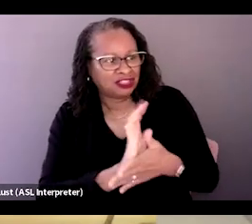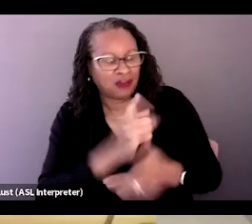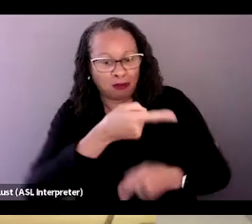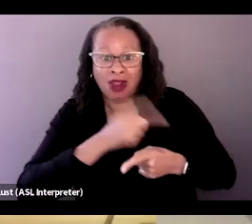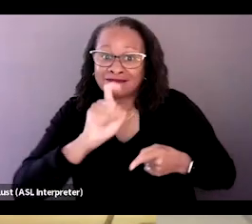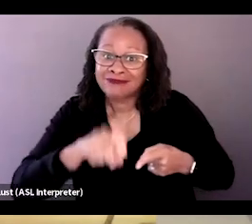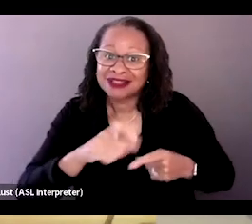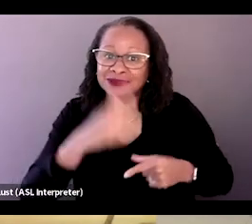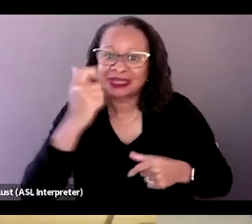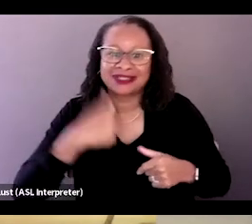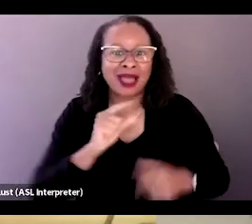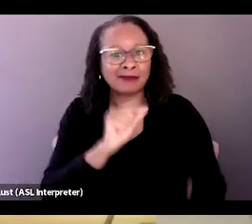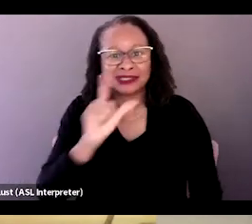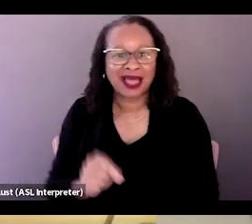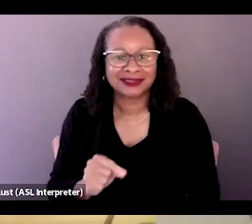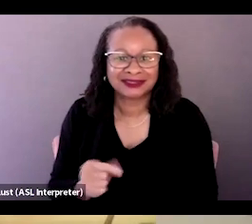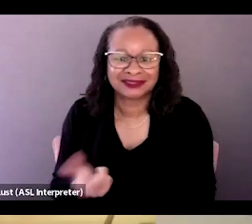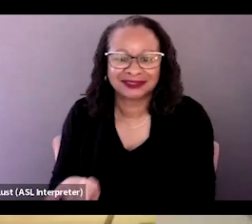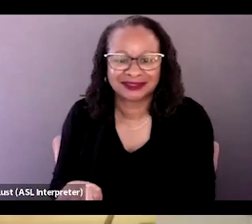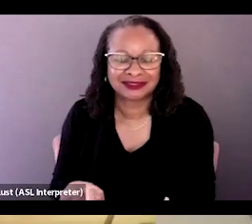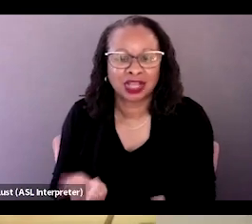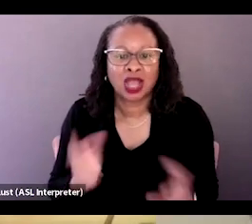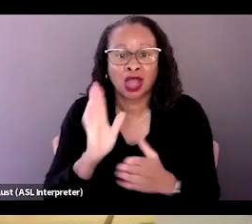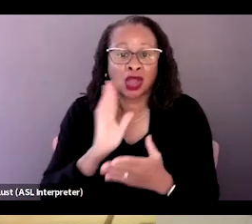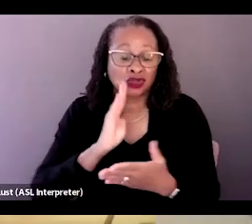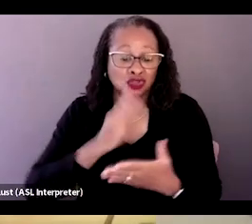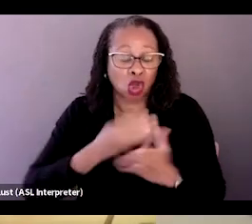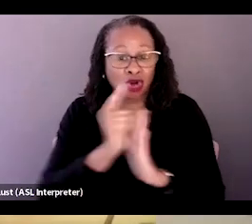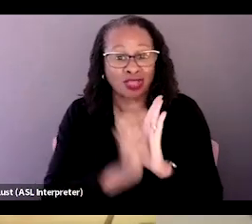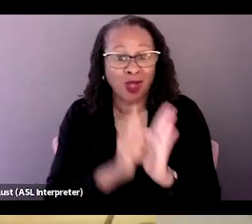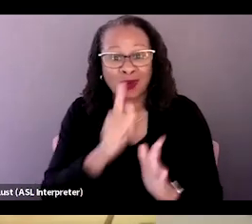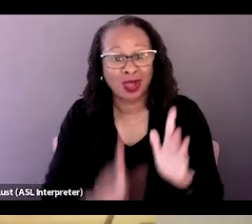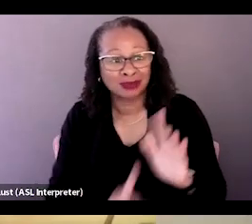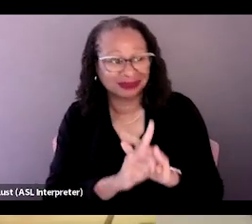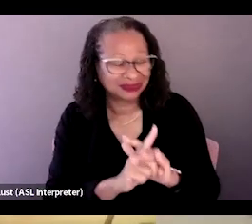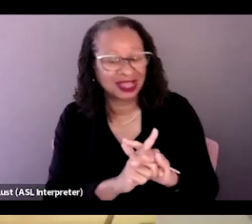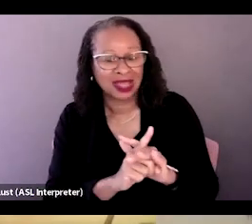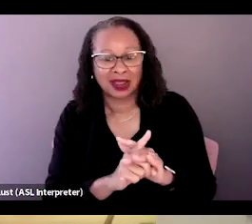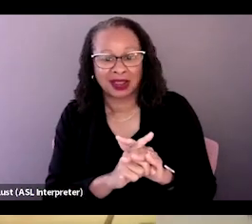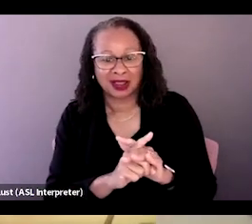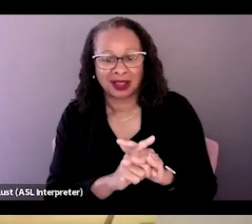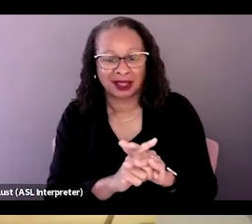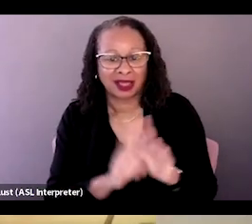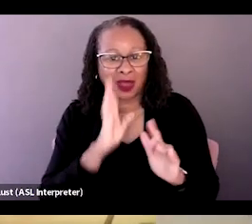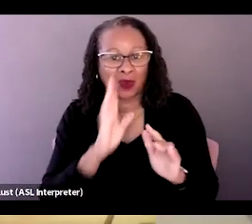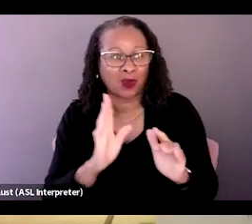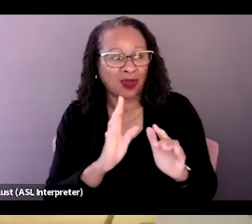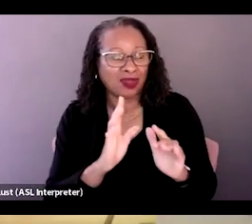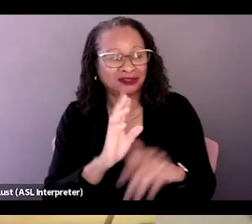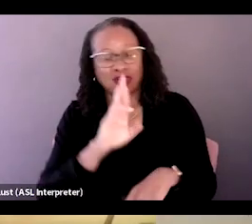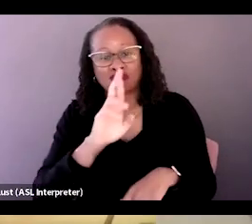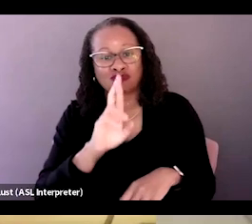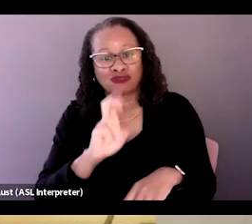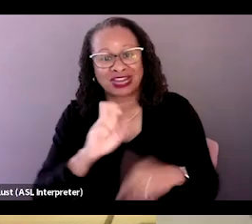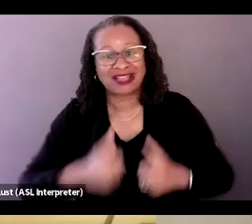I'm the Italian daughter-in-law who comes and will leave a story about the place